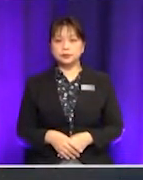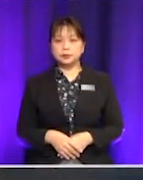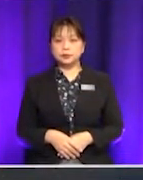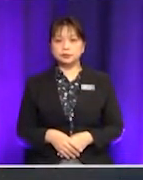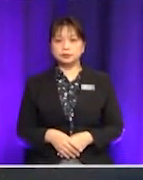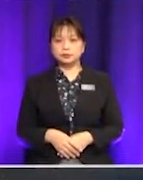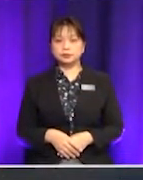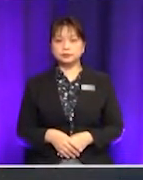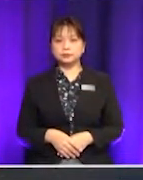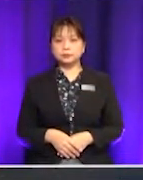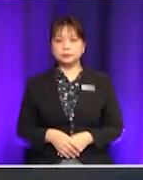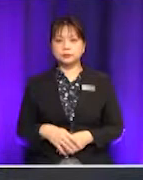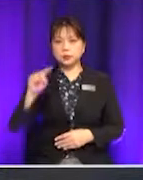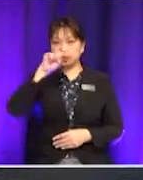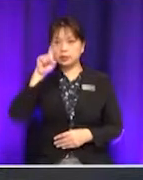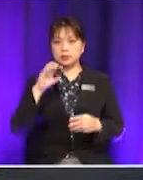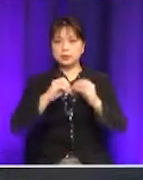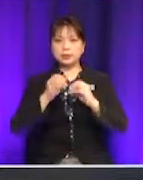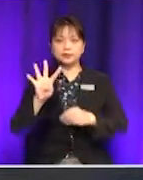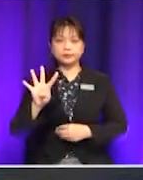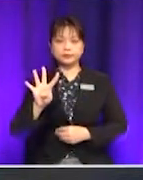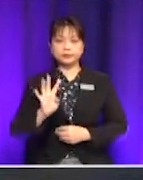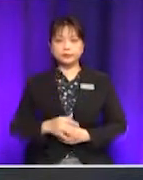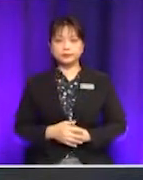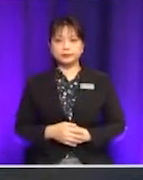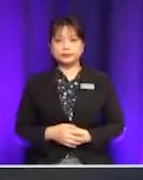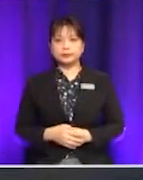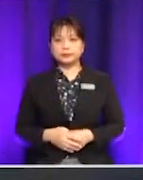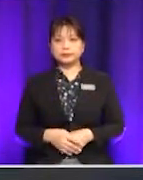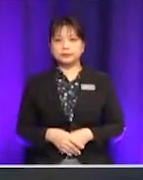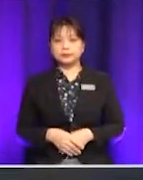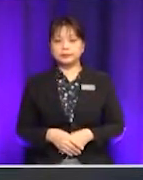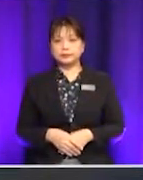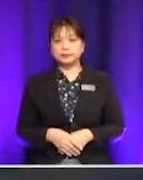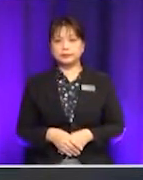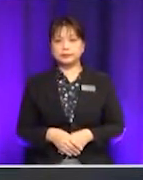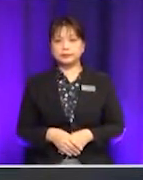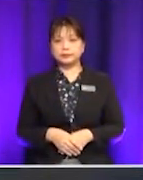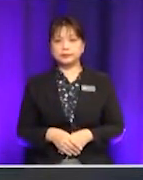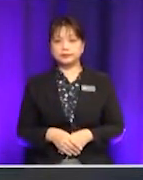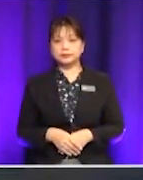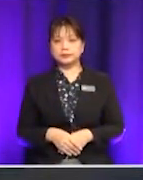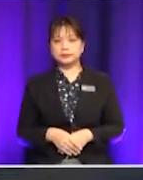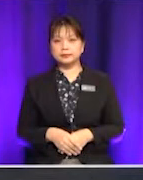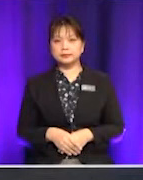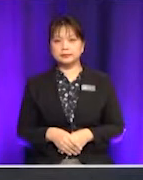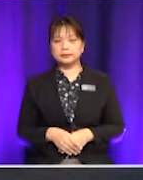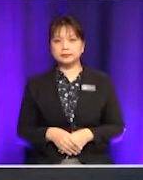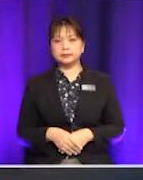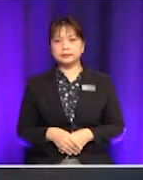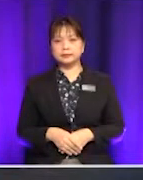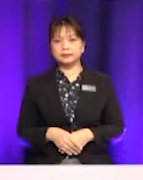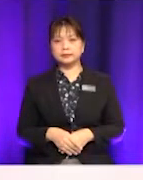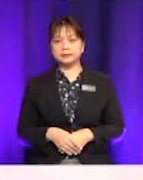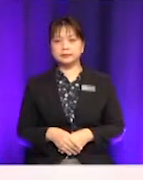proceed to question number 4. I'm sure it's Fatin. All right, Fatin. Okay, Fatin, How then. did it It's go? your turn. You haven't done it yet.